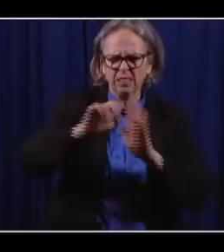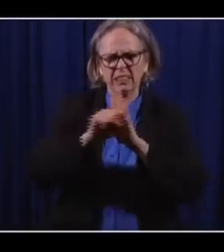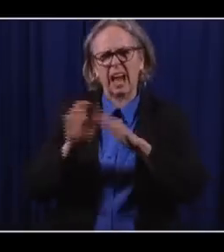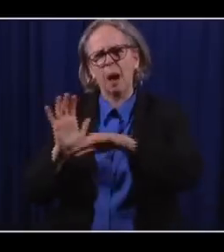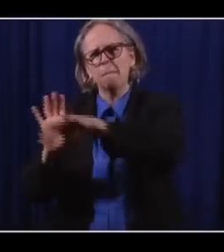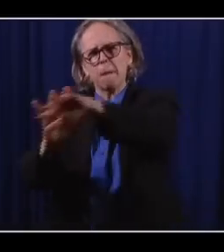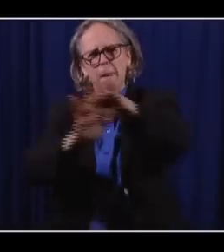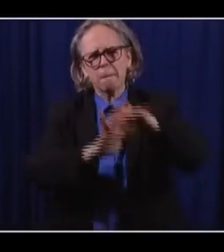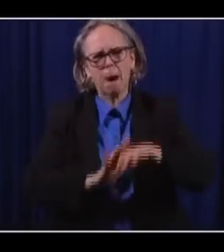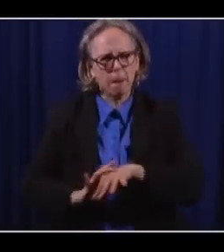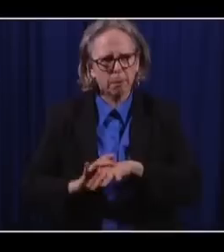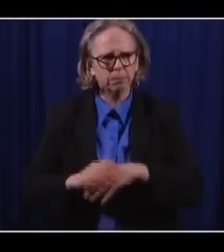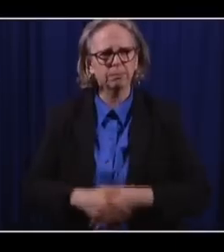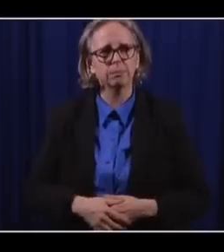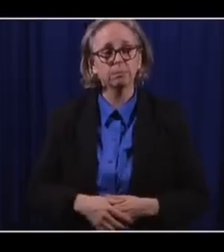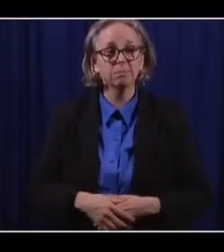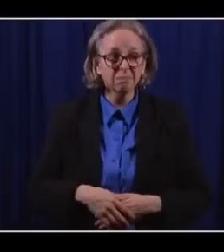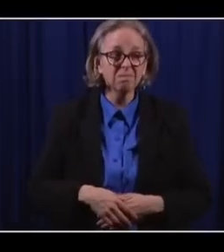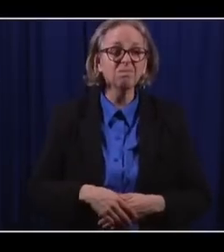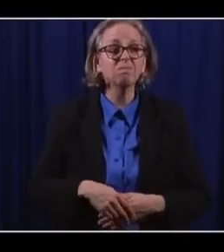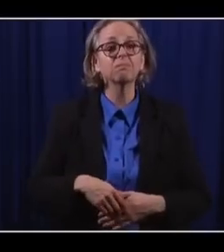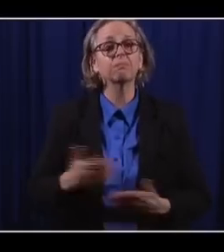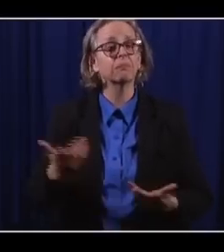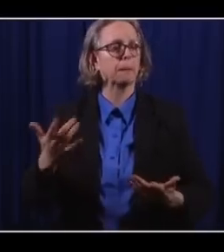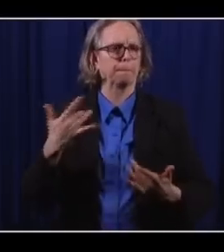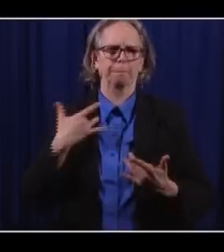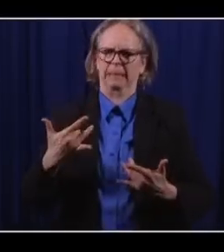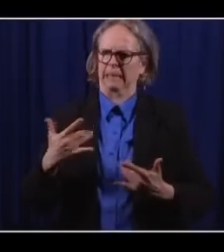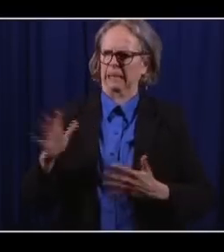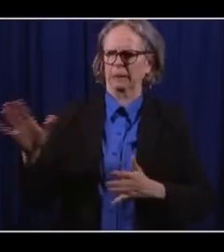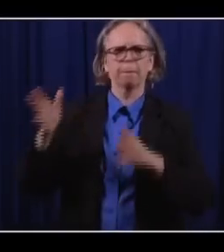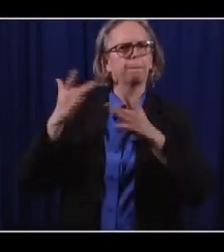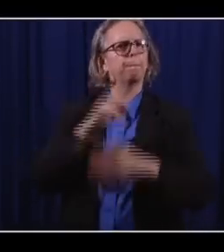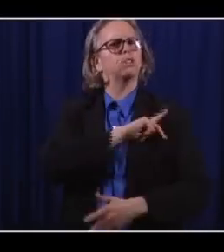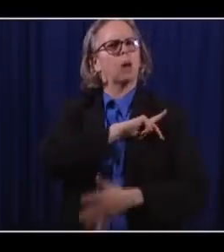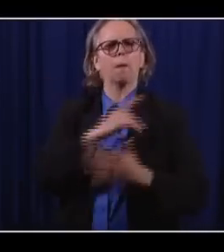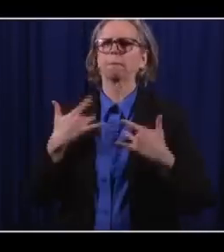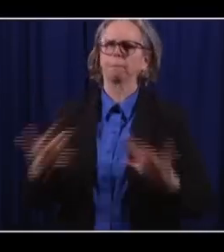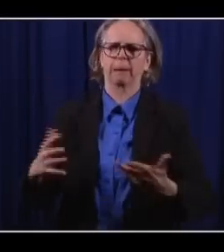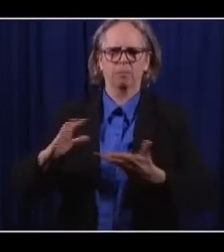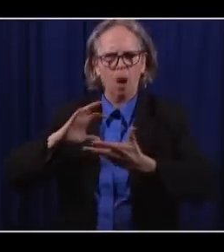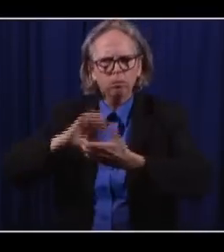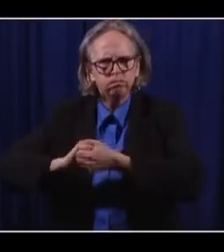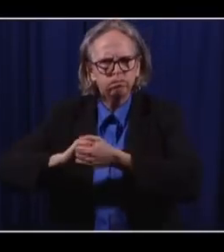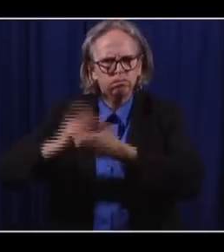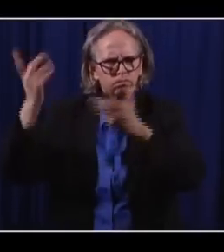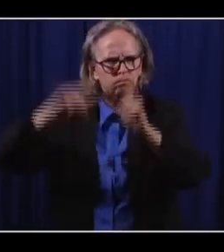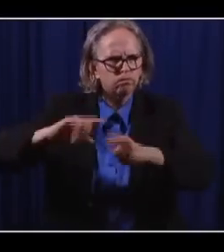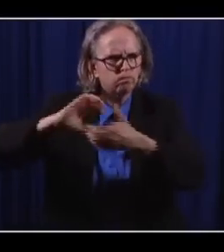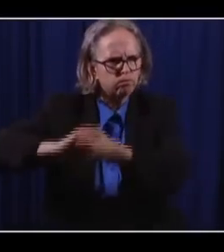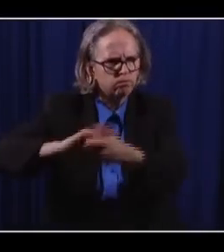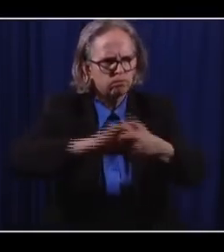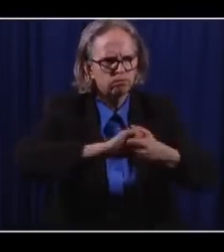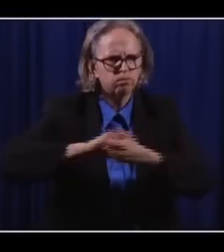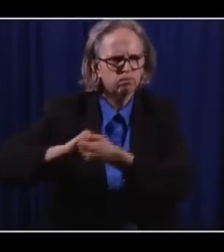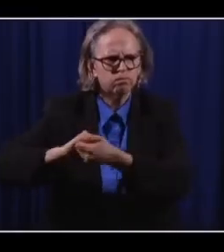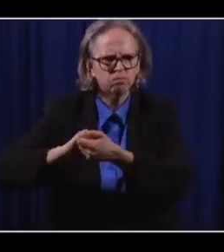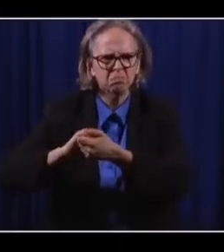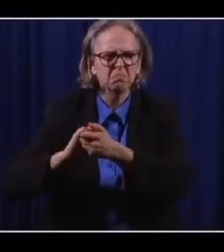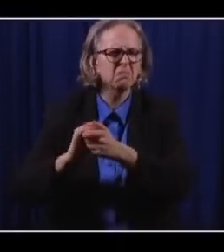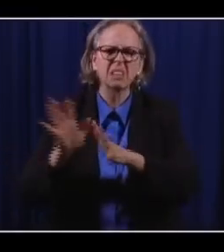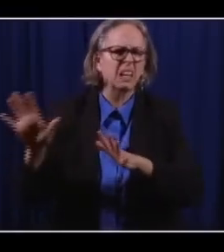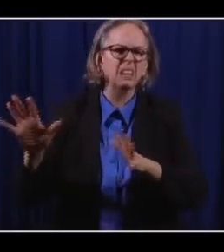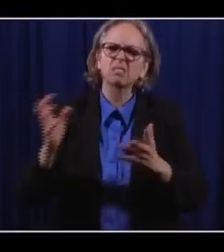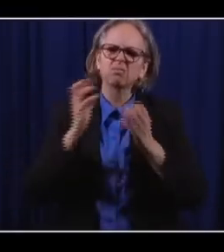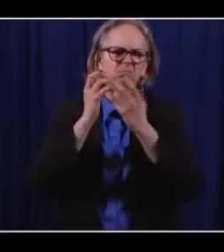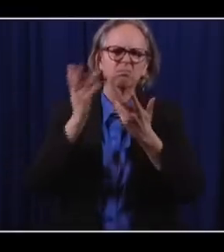both collaborative and effective. Dr. Vanderhoff is both a highly regarded physician and administrator. He